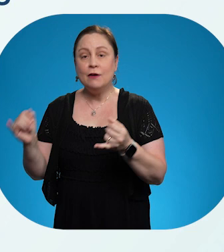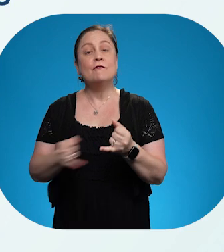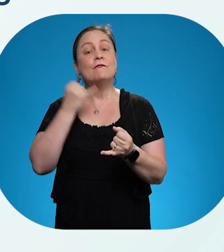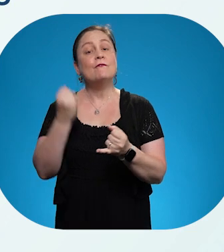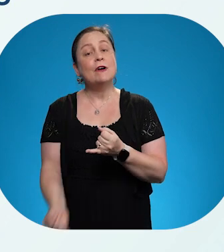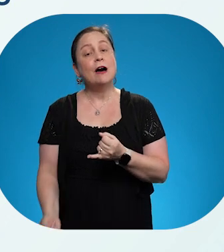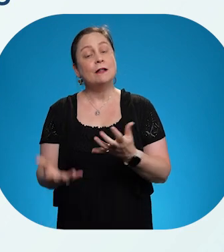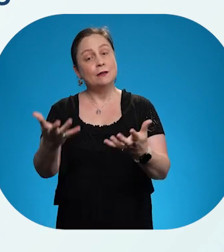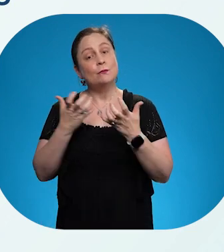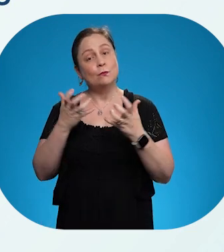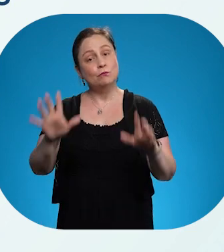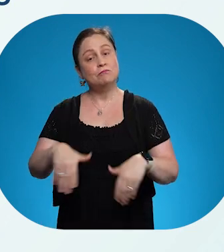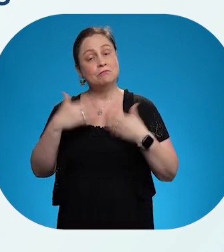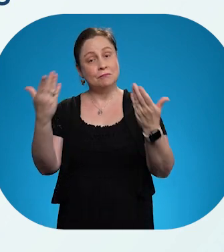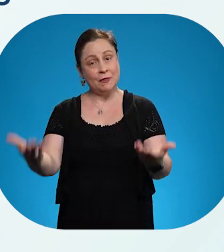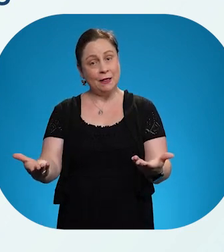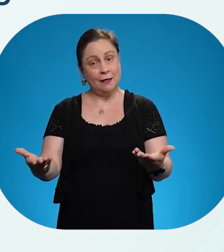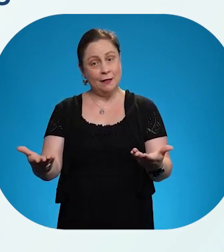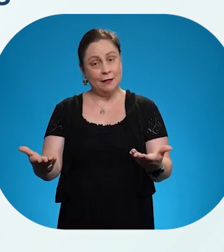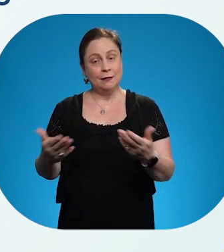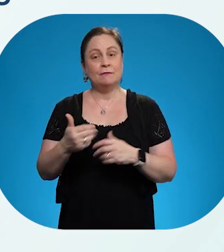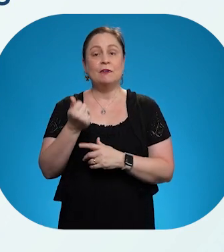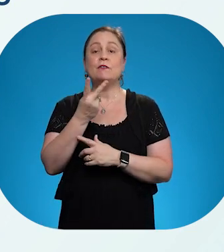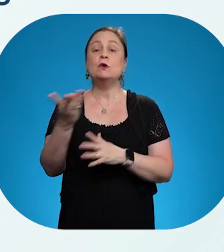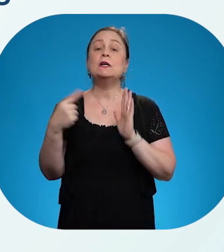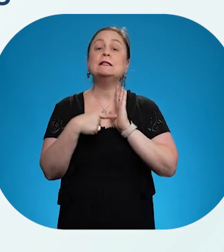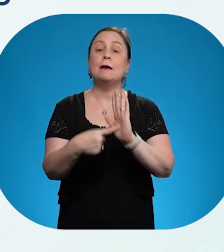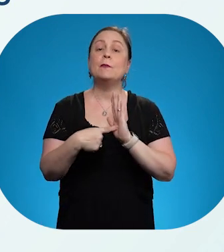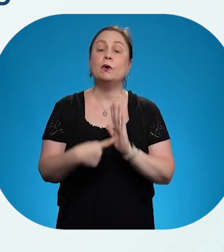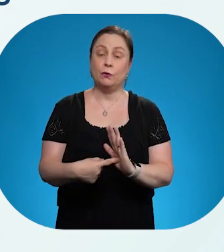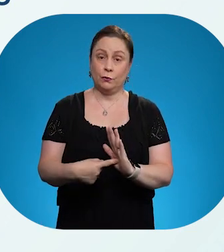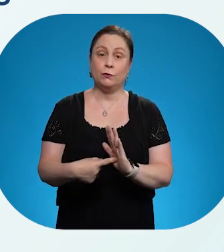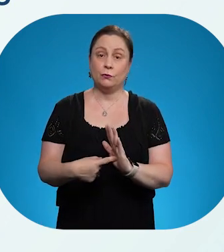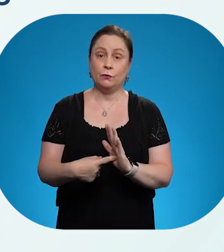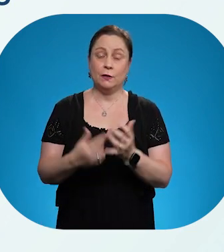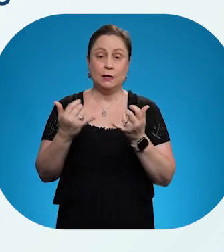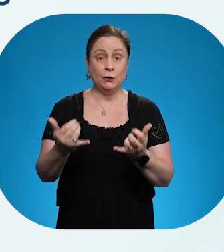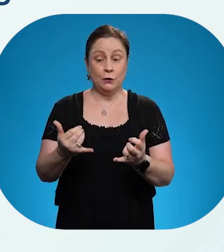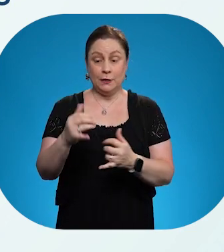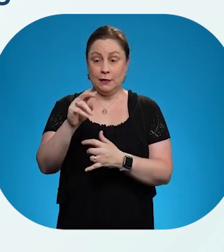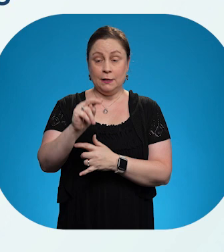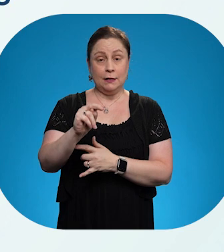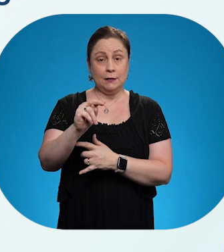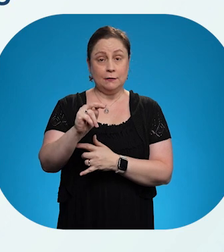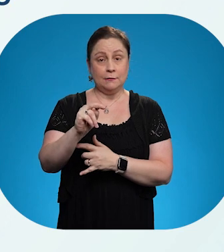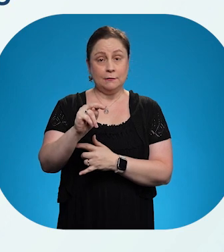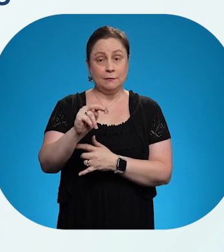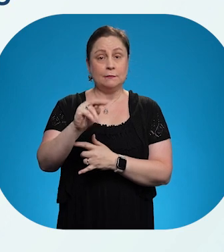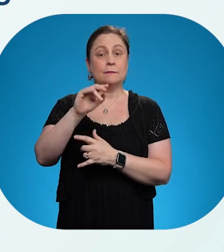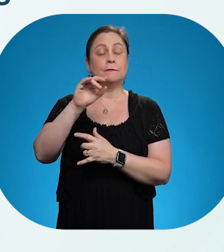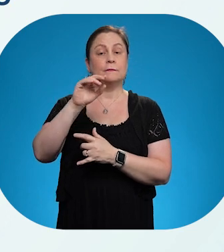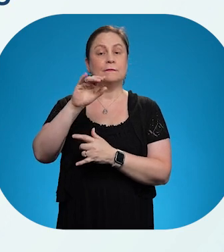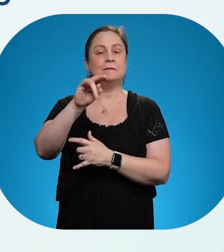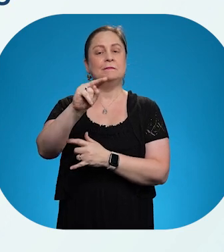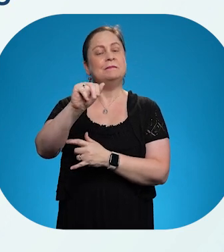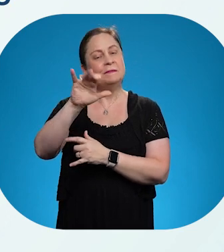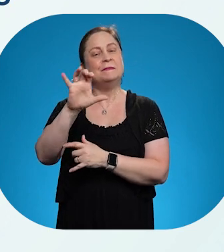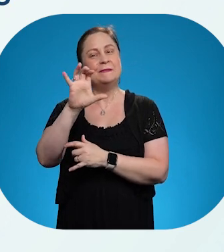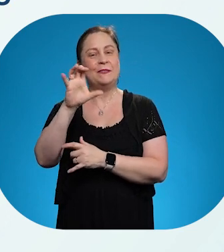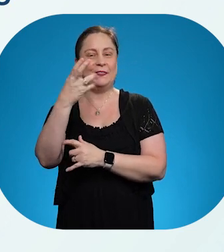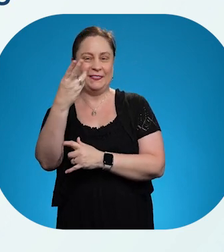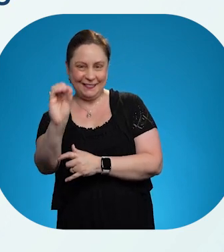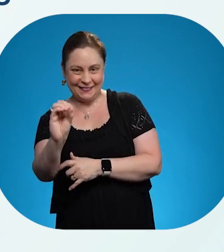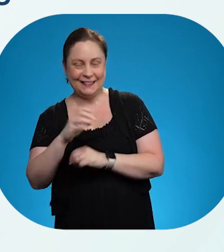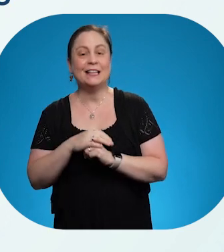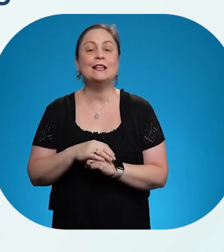And then finally, I just wanted to provide a few examples about how current NACCHO grantees are collaborating with Centers for